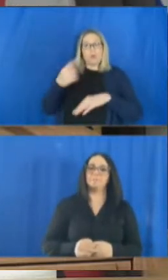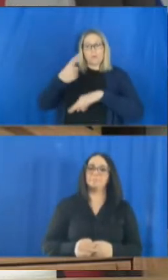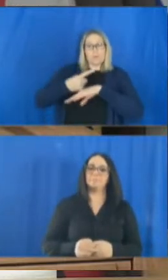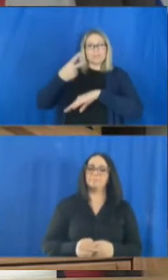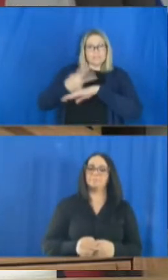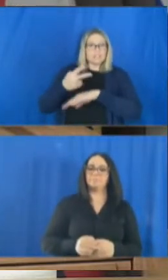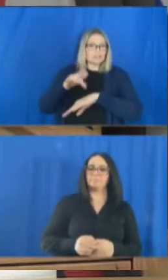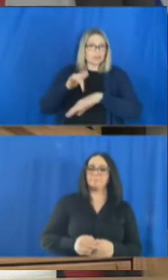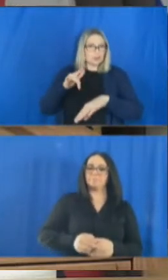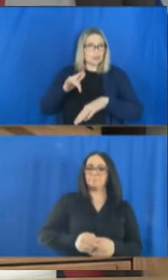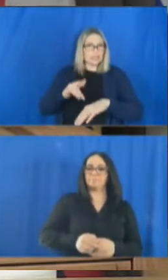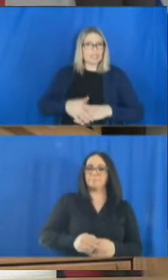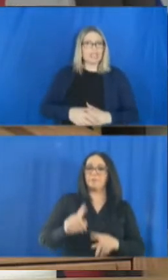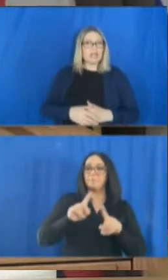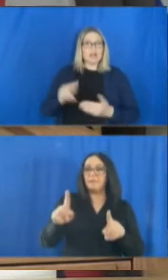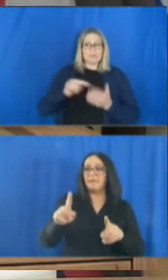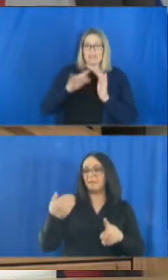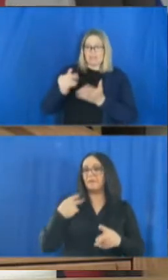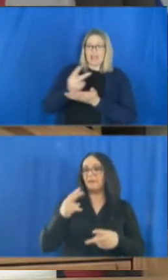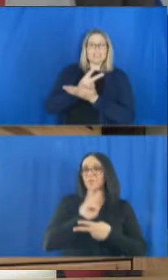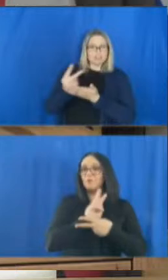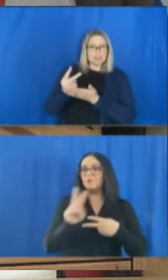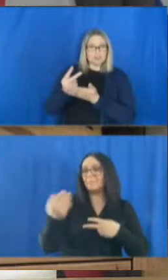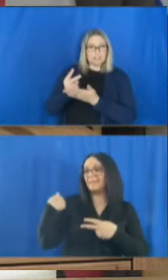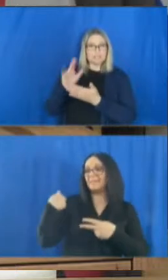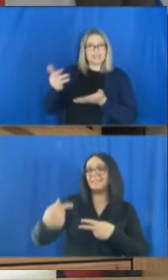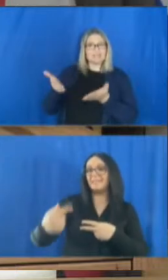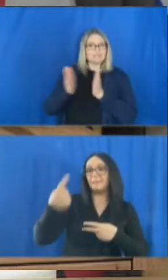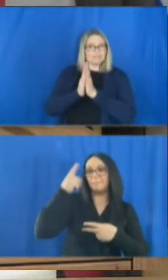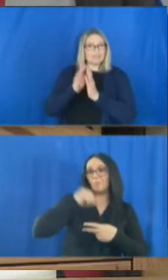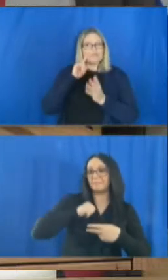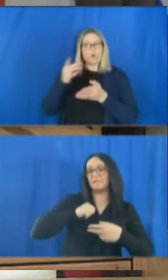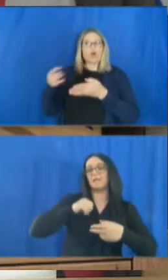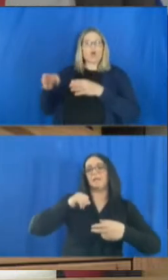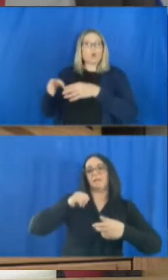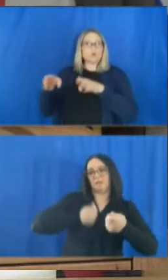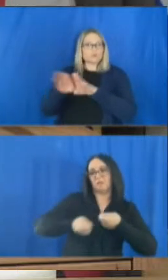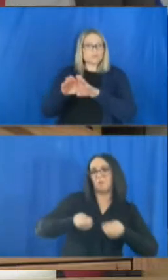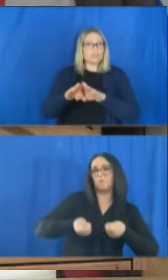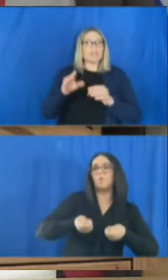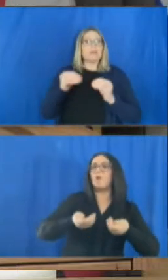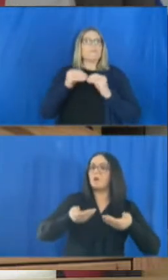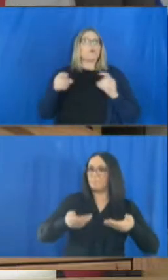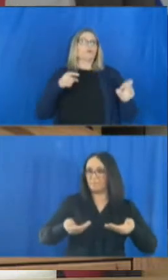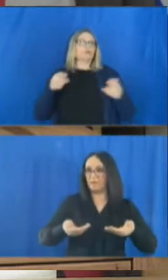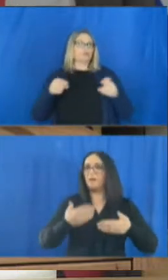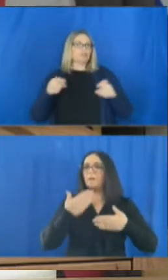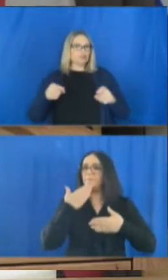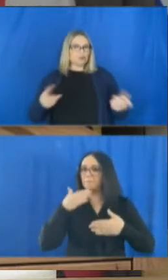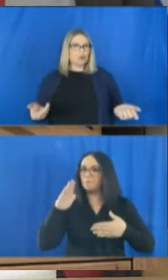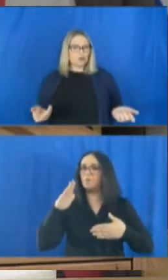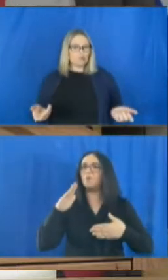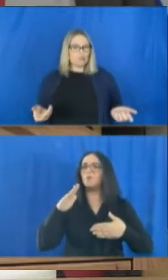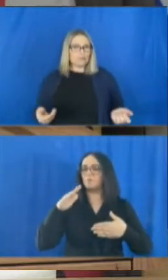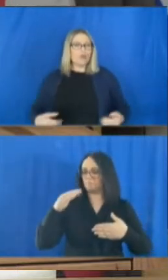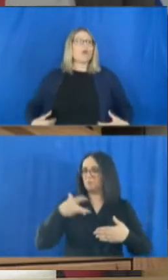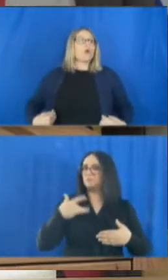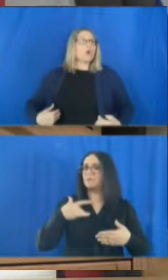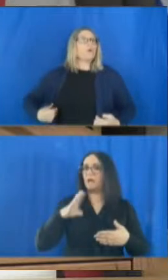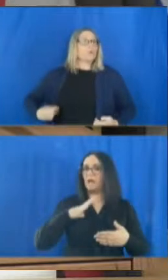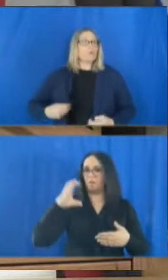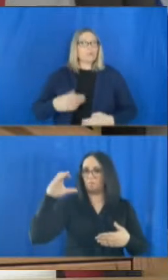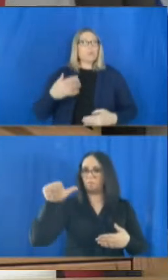that indication that, you can choose not to get vaccinated, and your family,